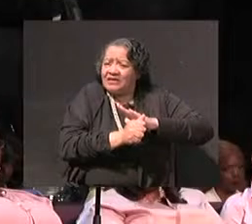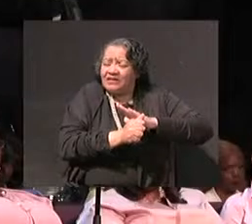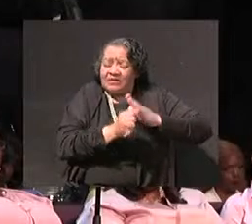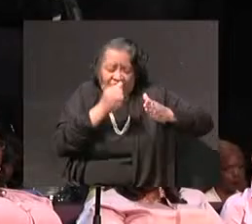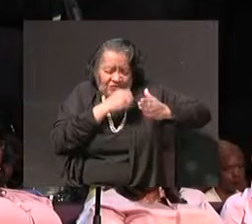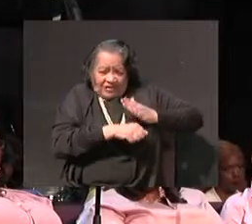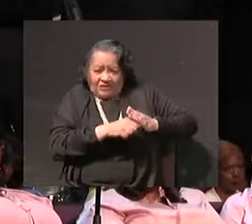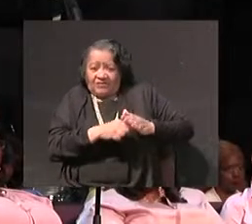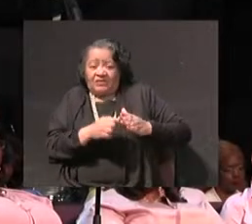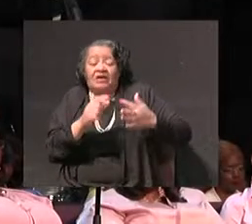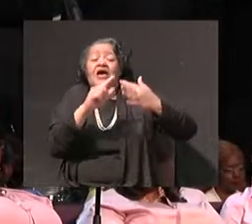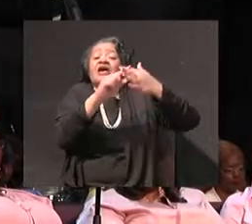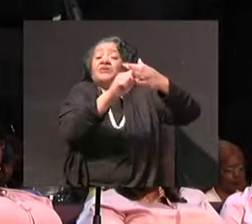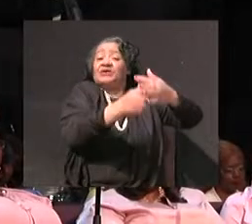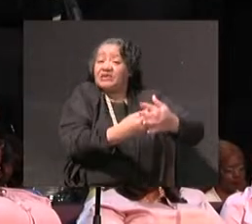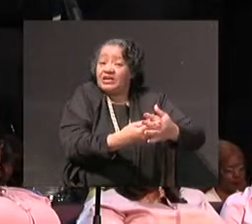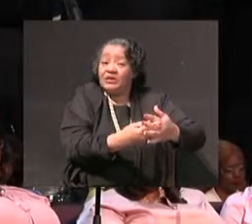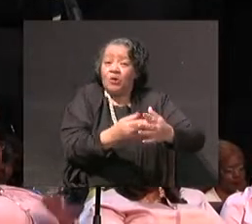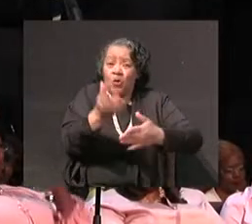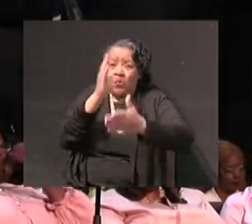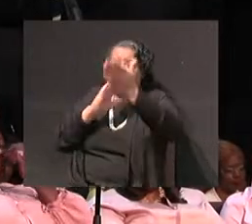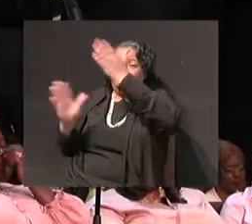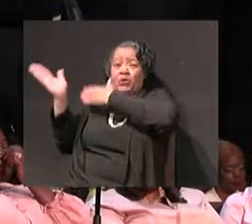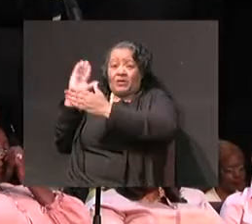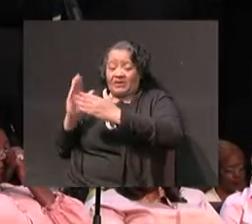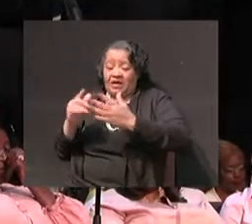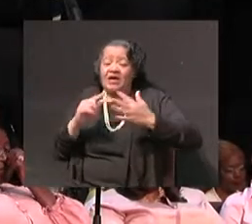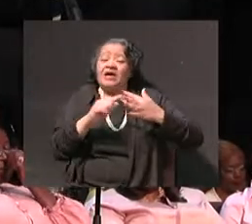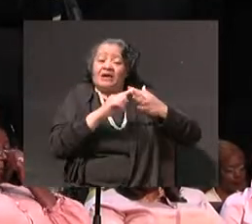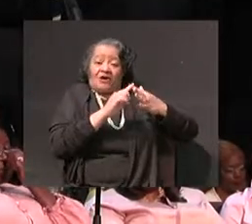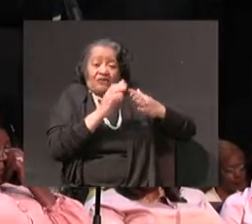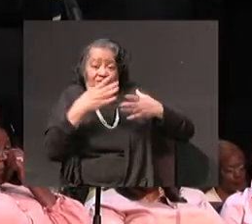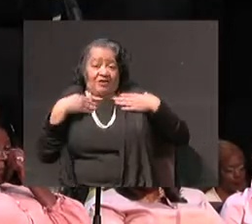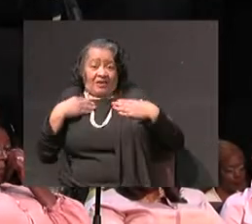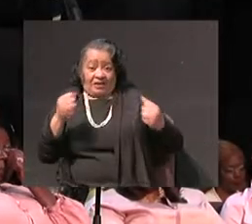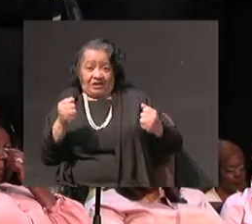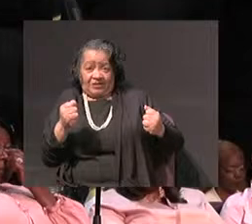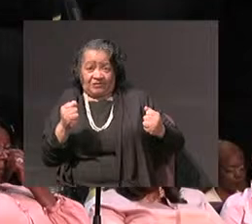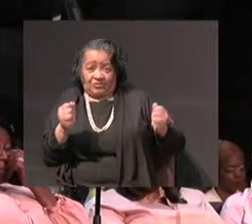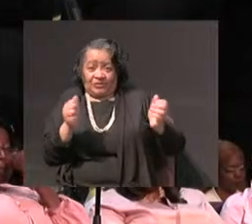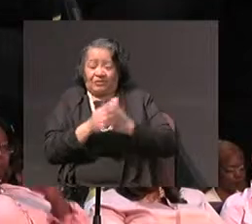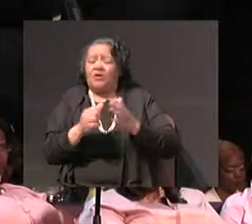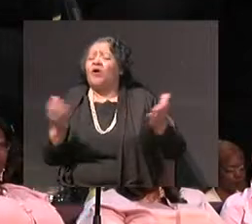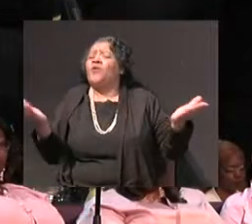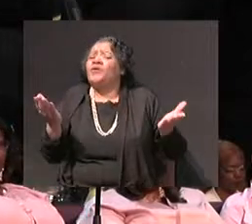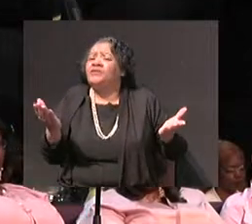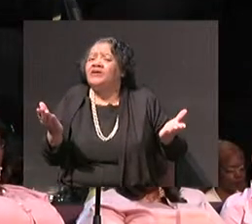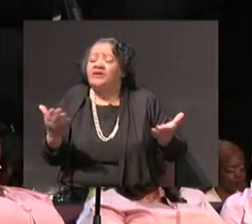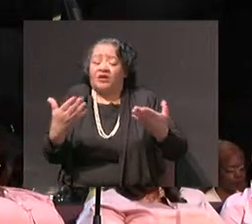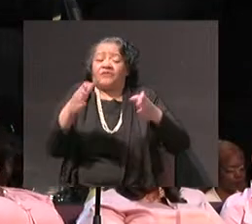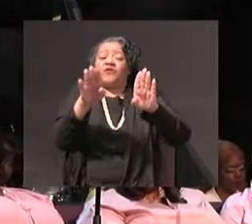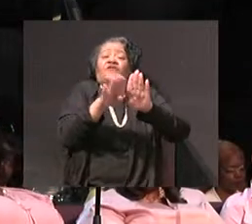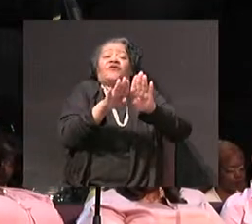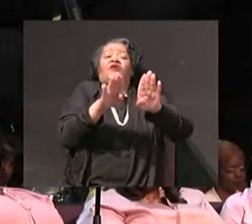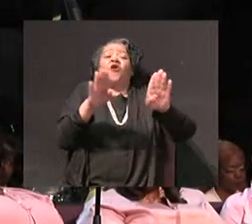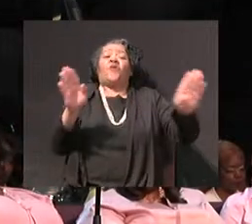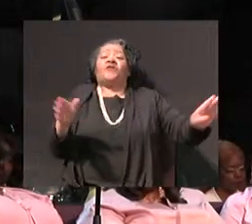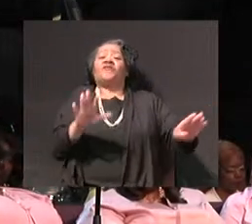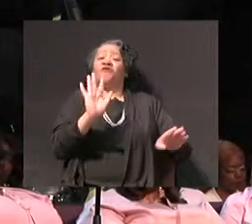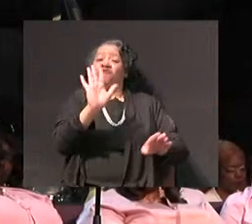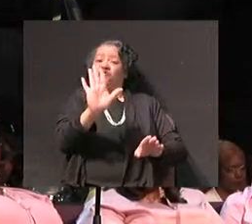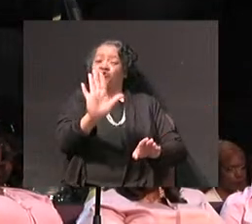And the beginning of healing is the opening of your